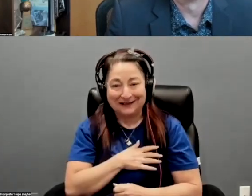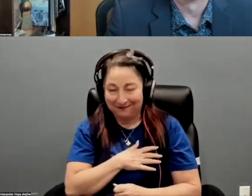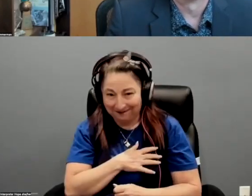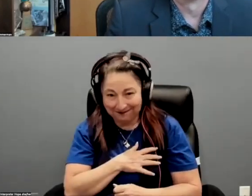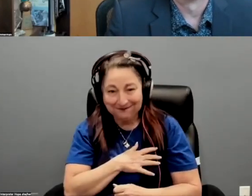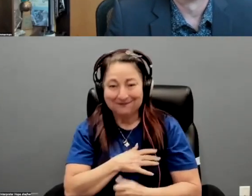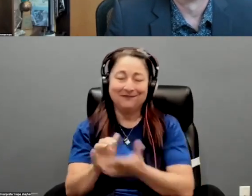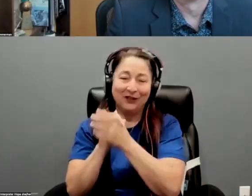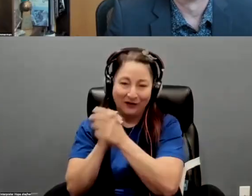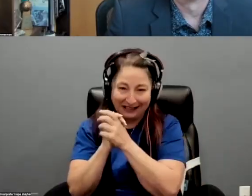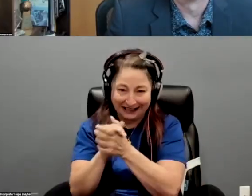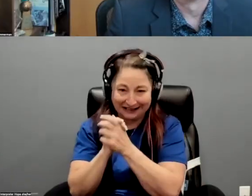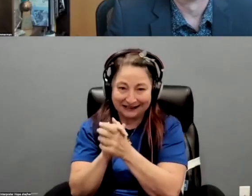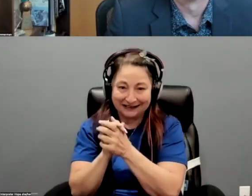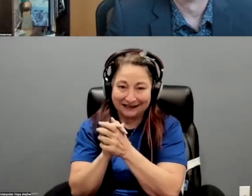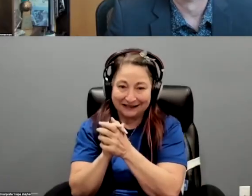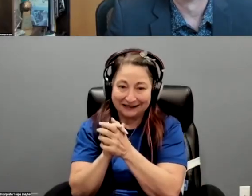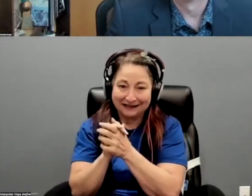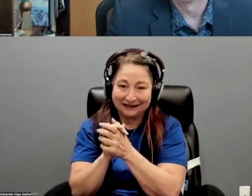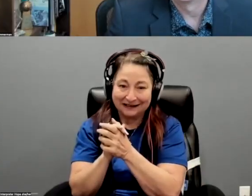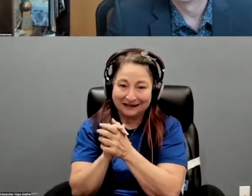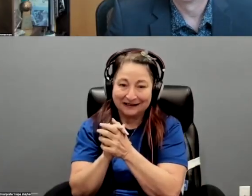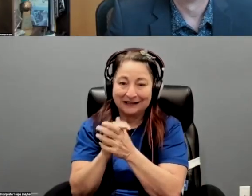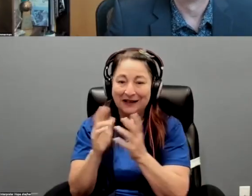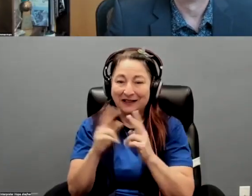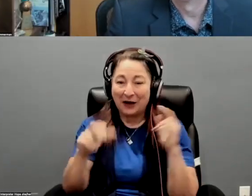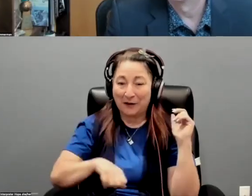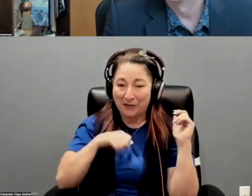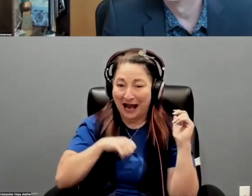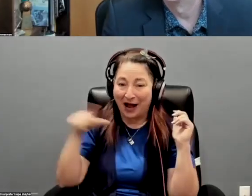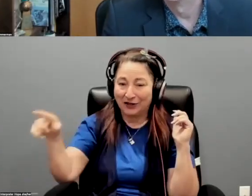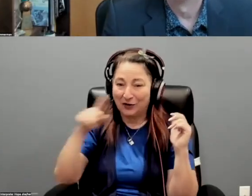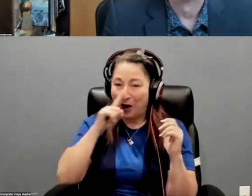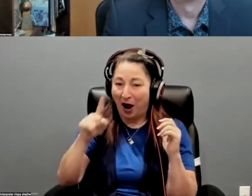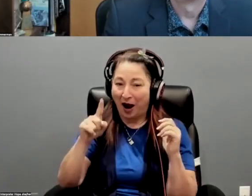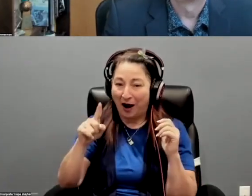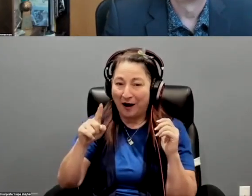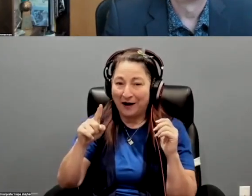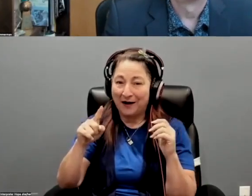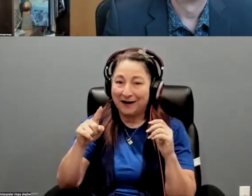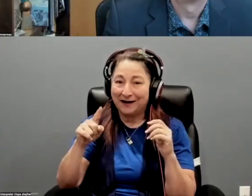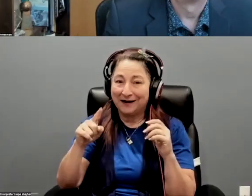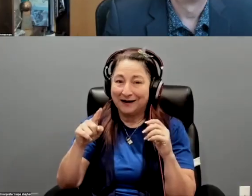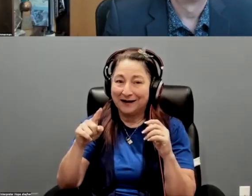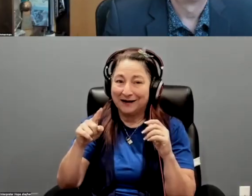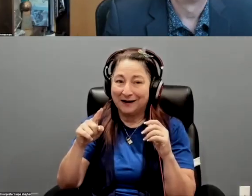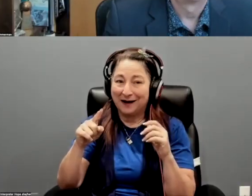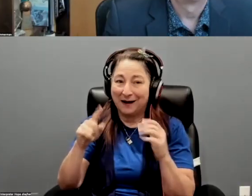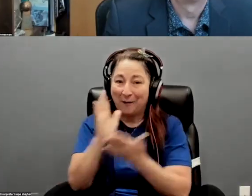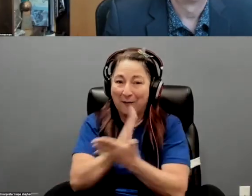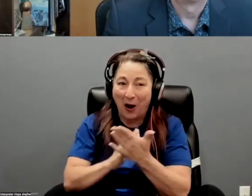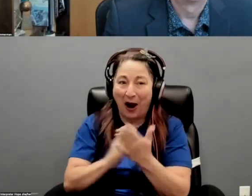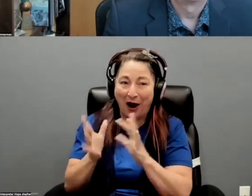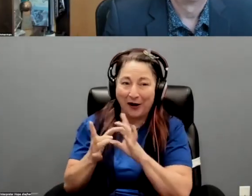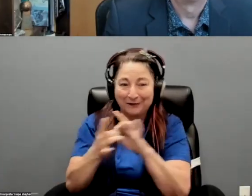congratulations, and so proud that you are a part of our community, and I